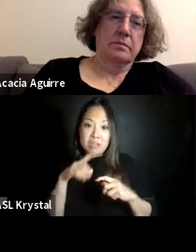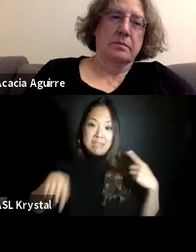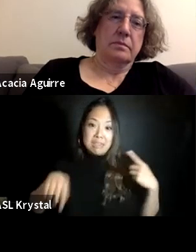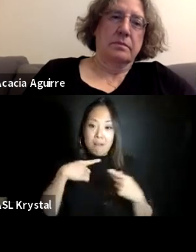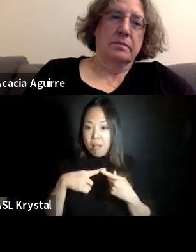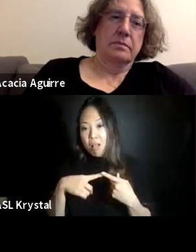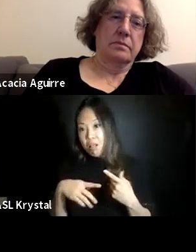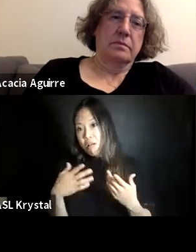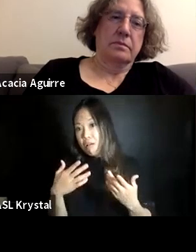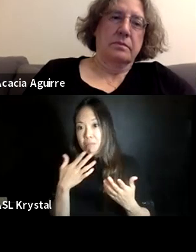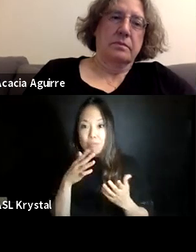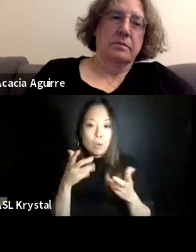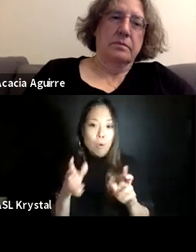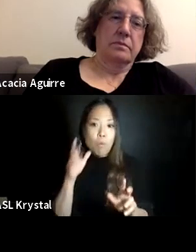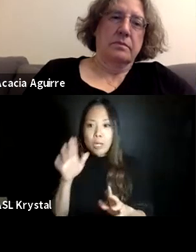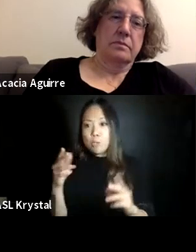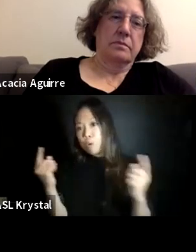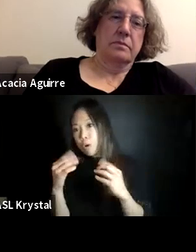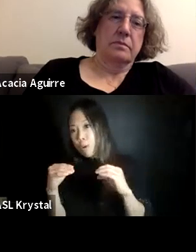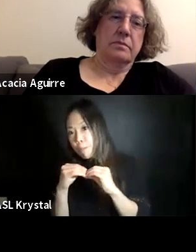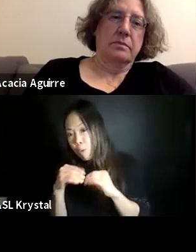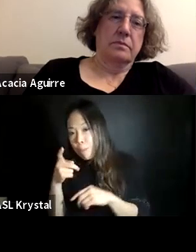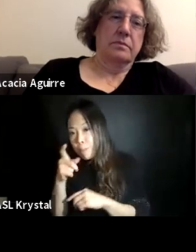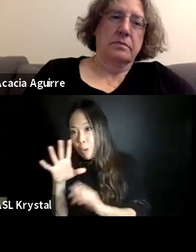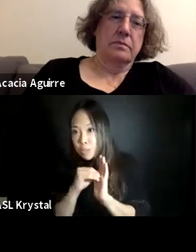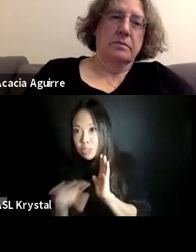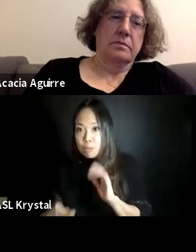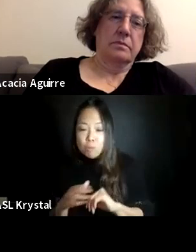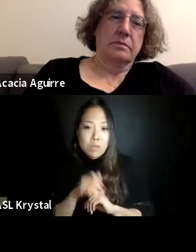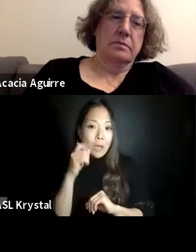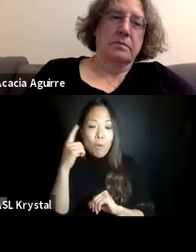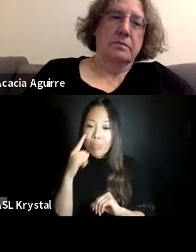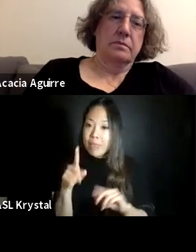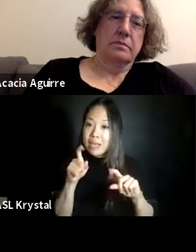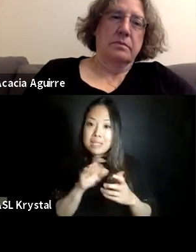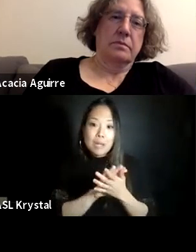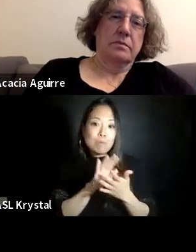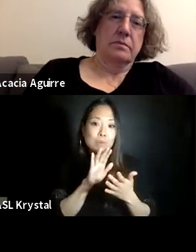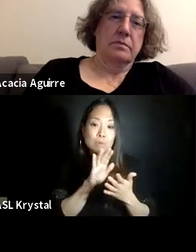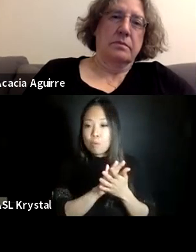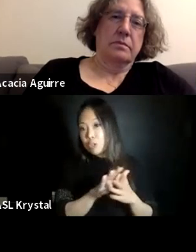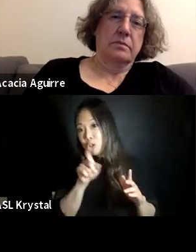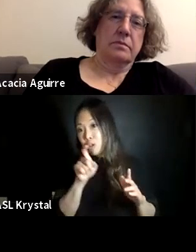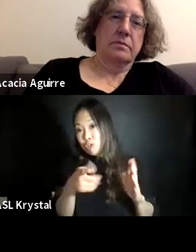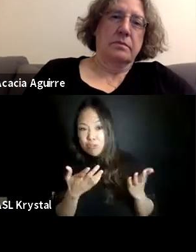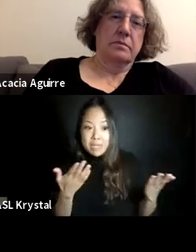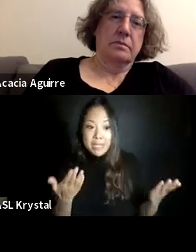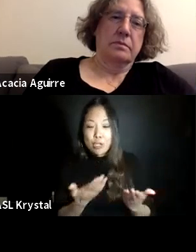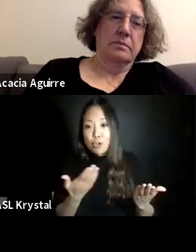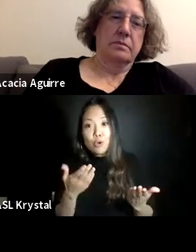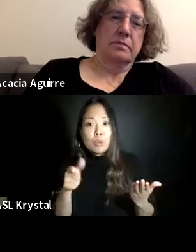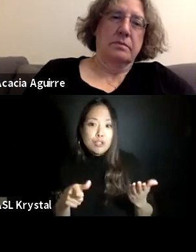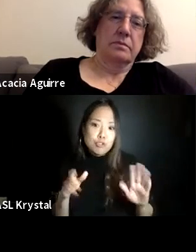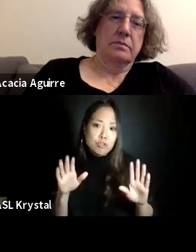personally believe that exam school shouldn't even exist, and the attention and focus that we give to them should be the same amount given to every school in Boston to